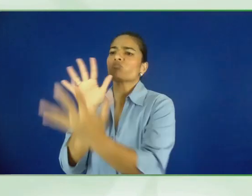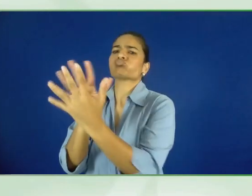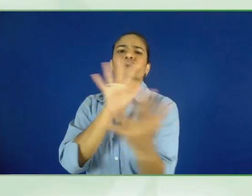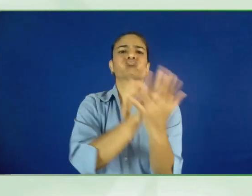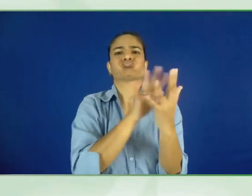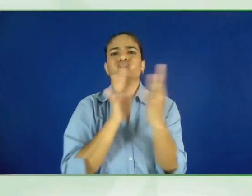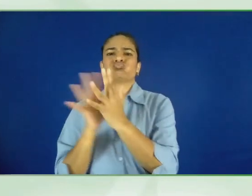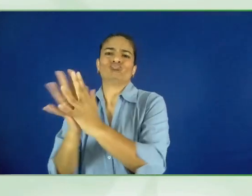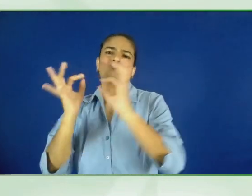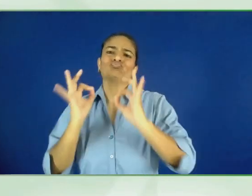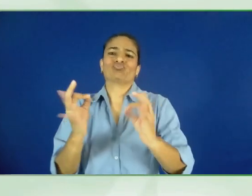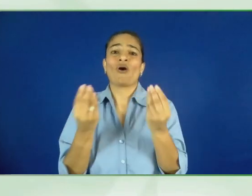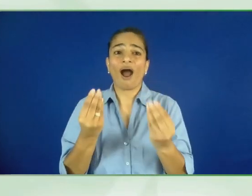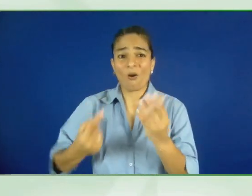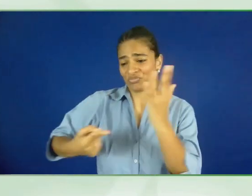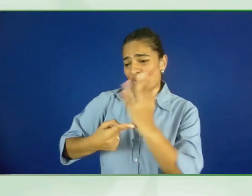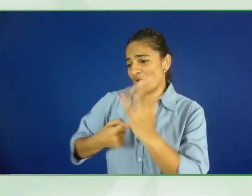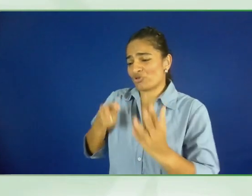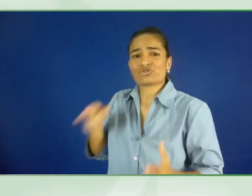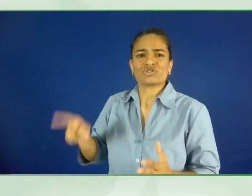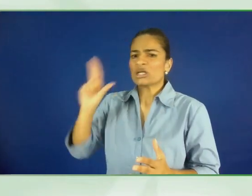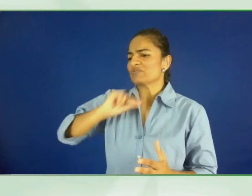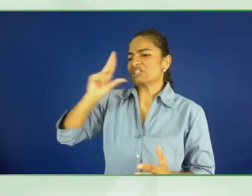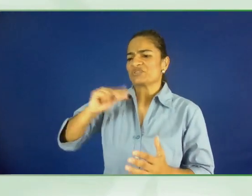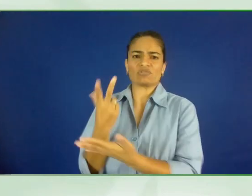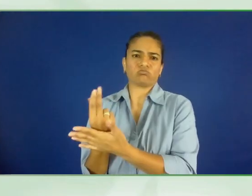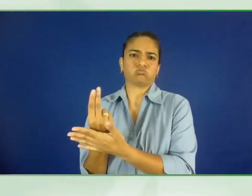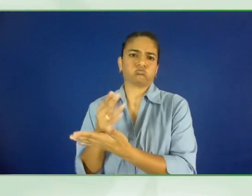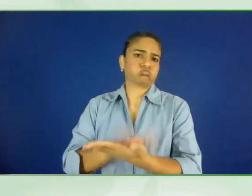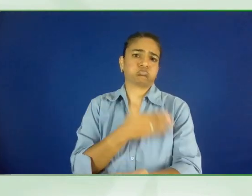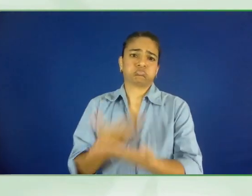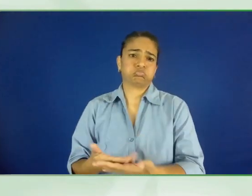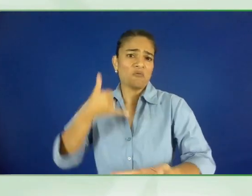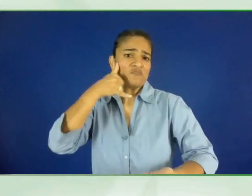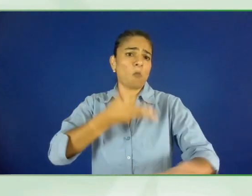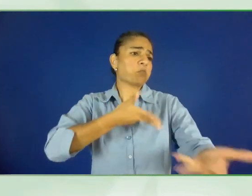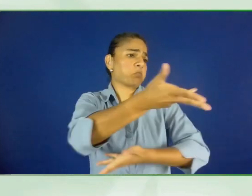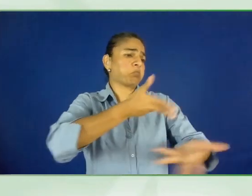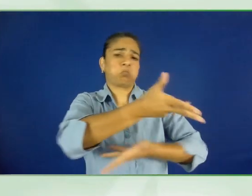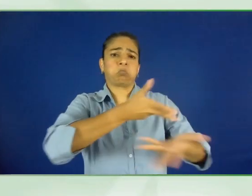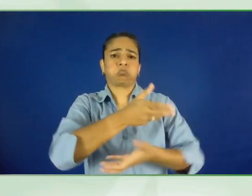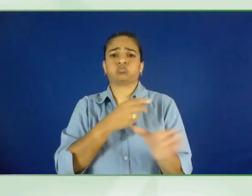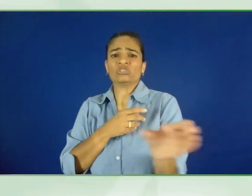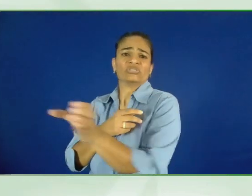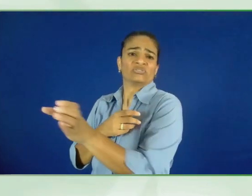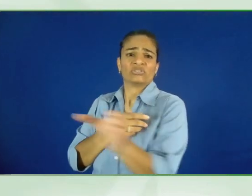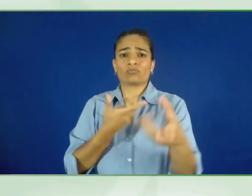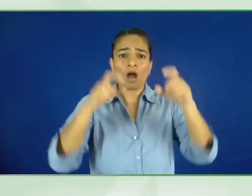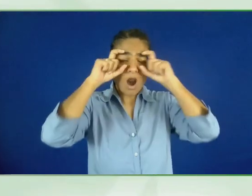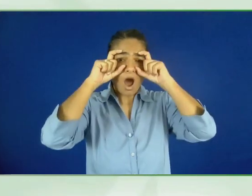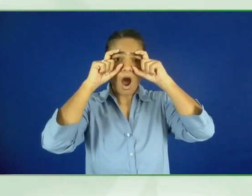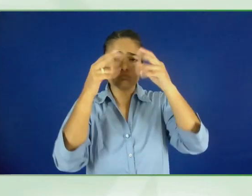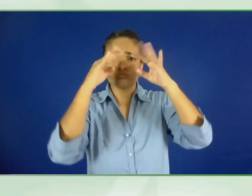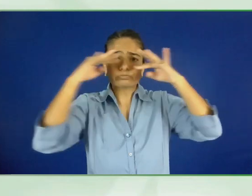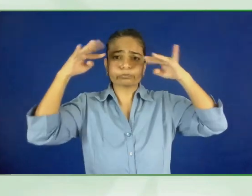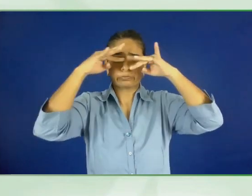voice translation on my mobile phone and the voice translation of my glasses. Persistence and hard working are